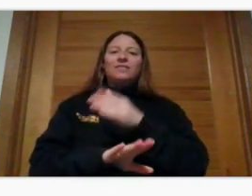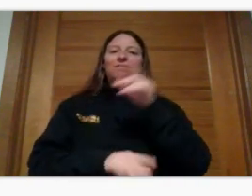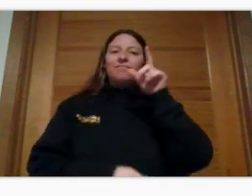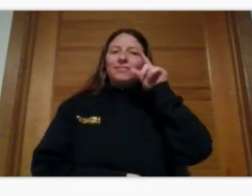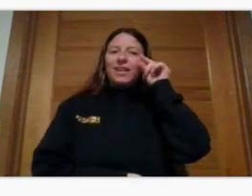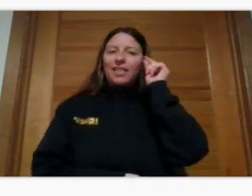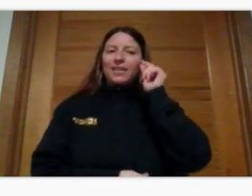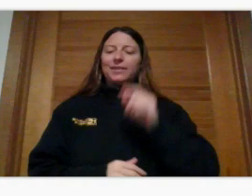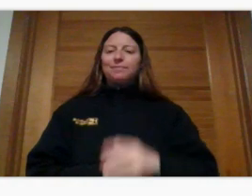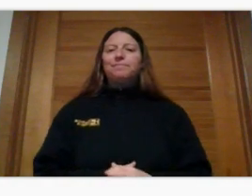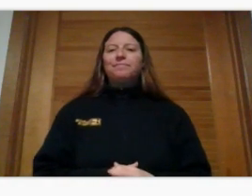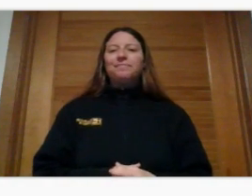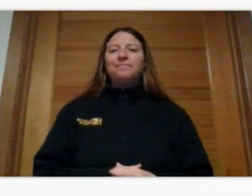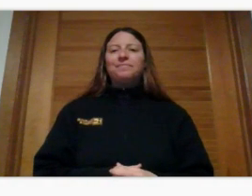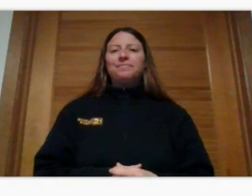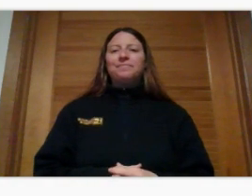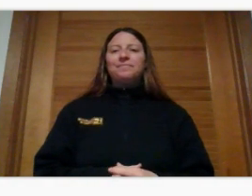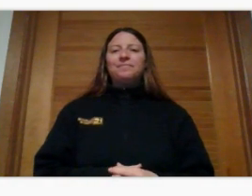Thank you.